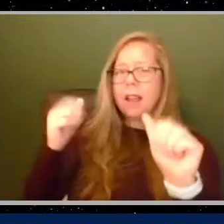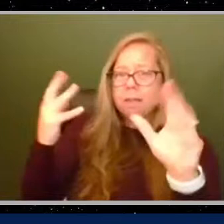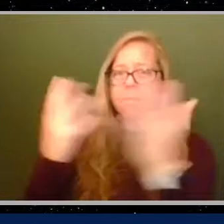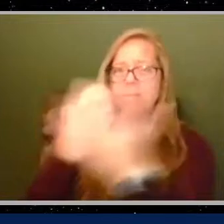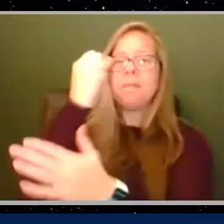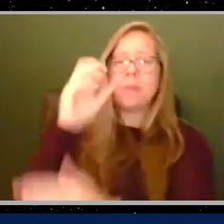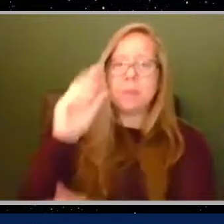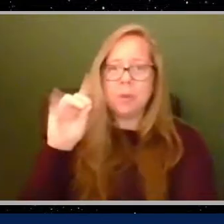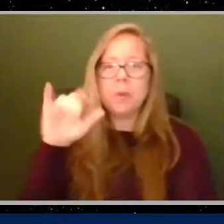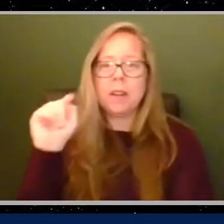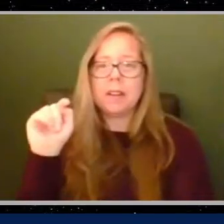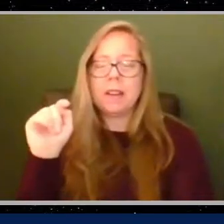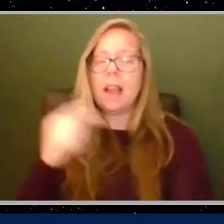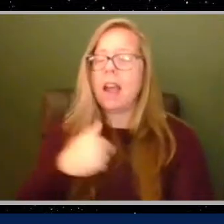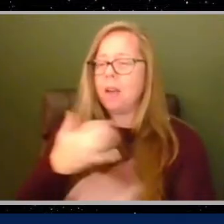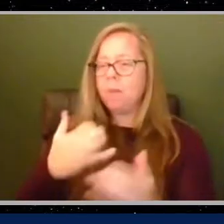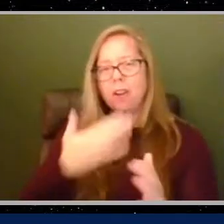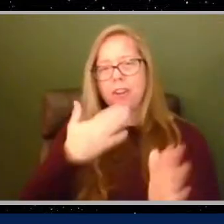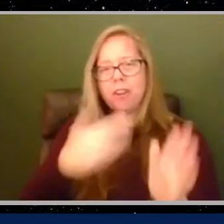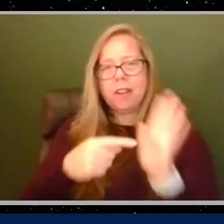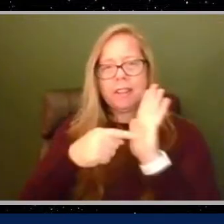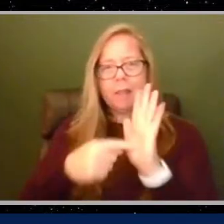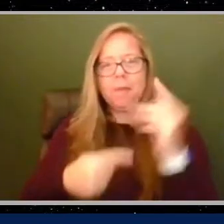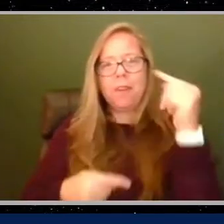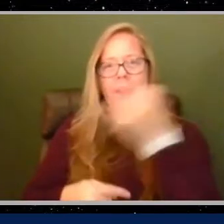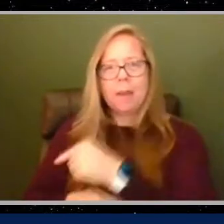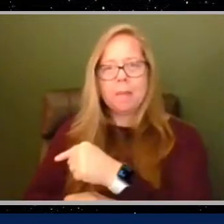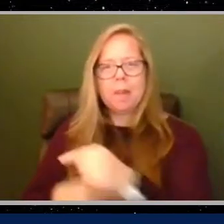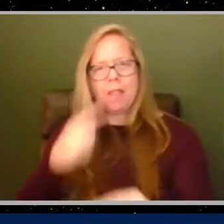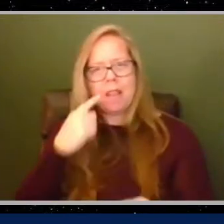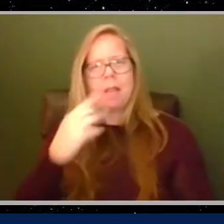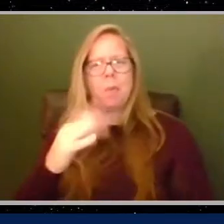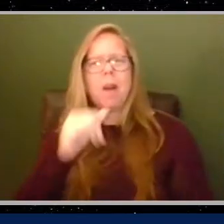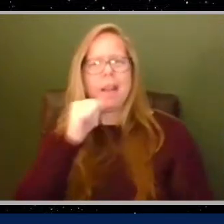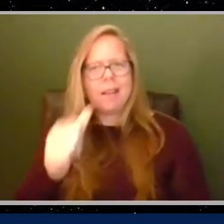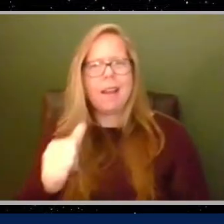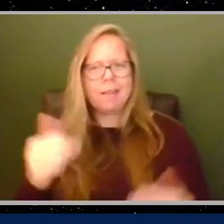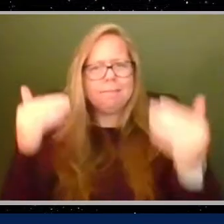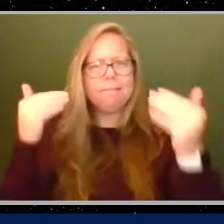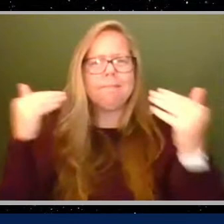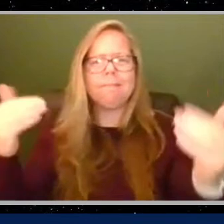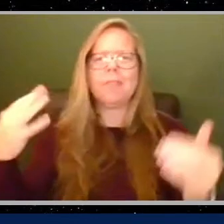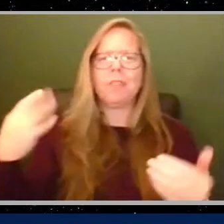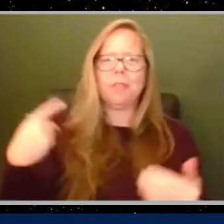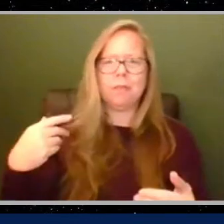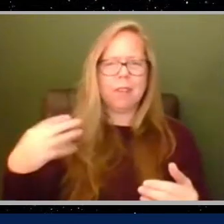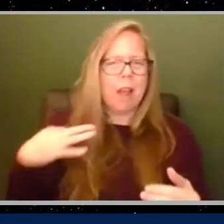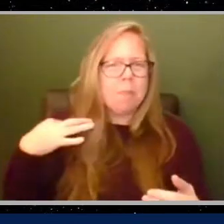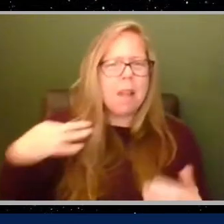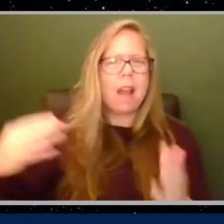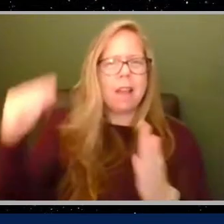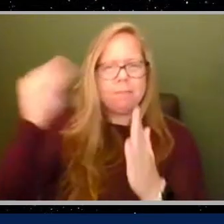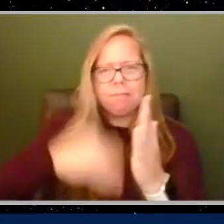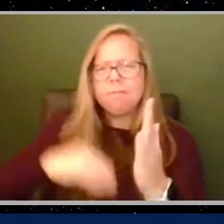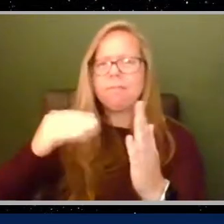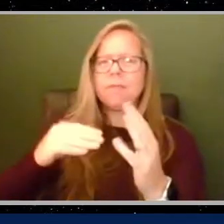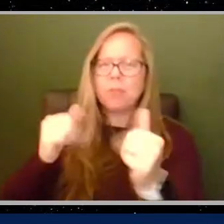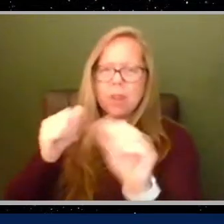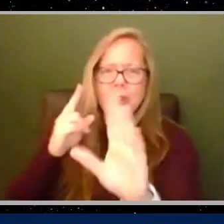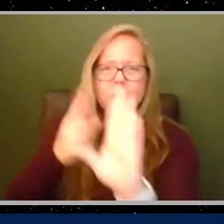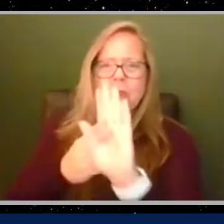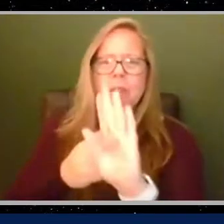want to be the example for him to follow. So I was like, why not apply and bring the knowledge that I have